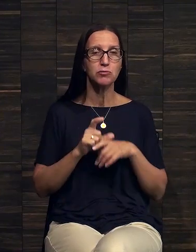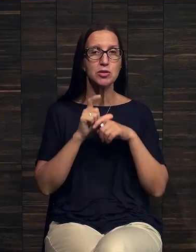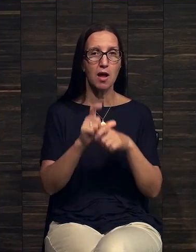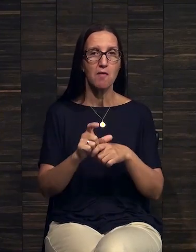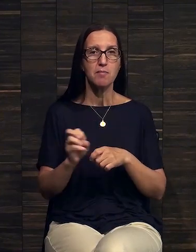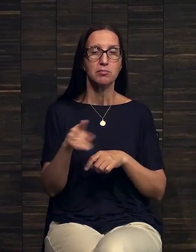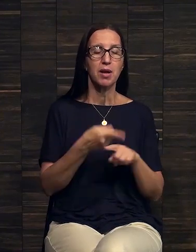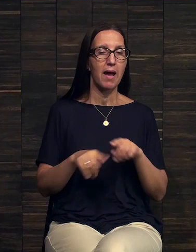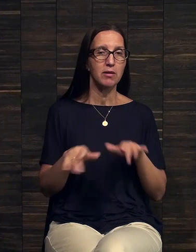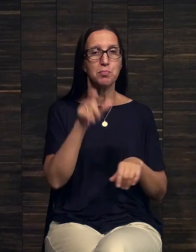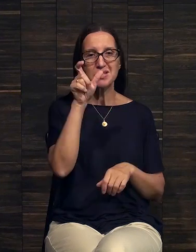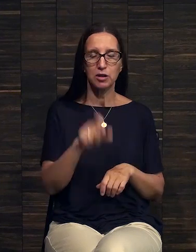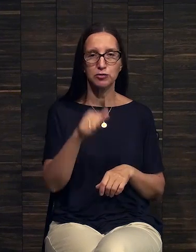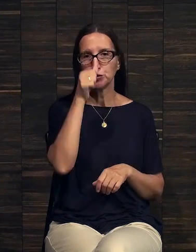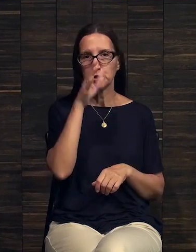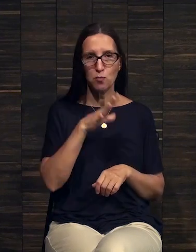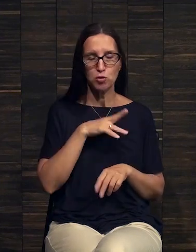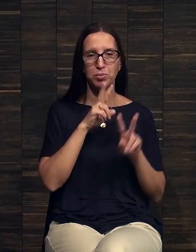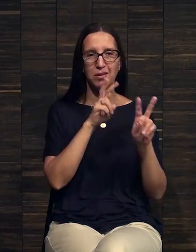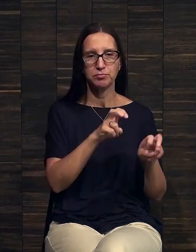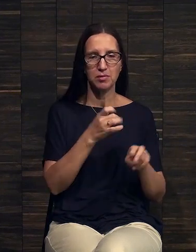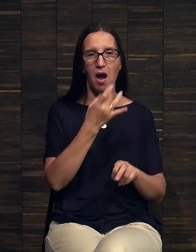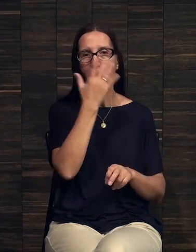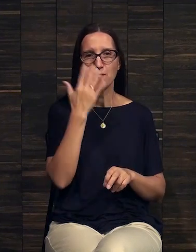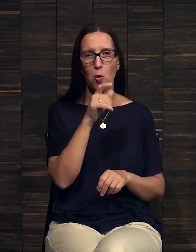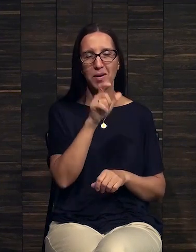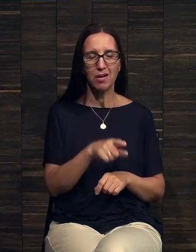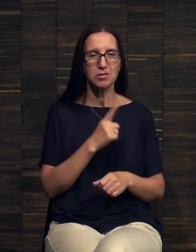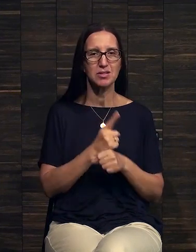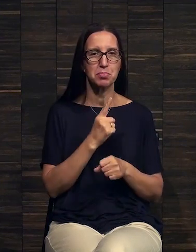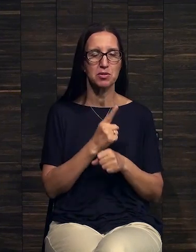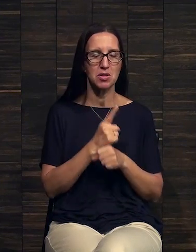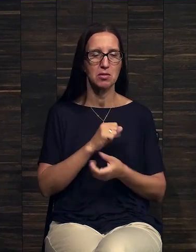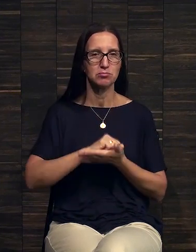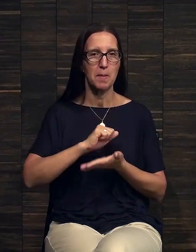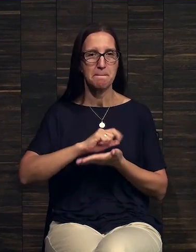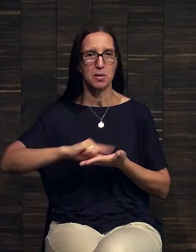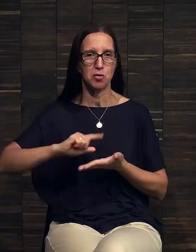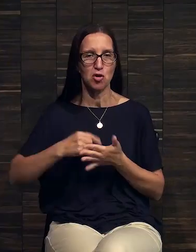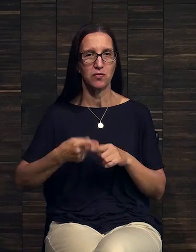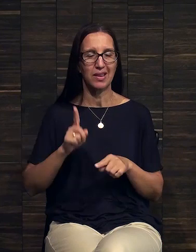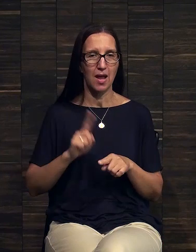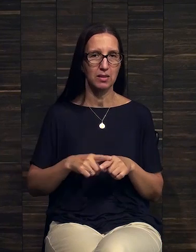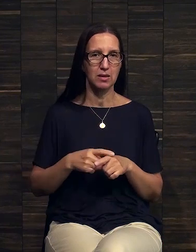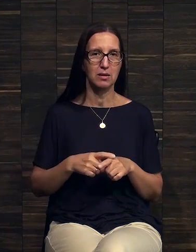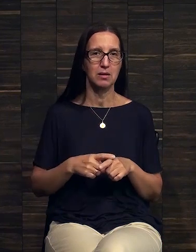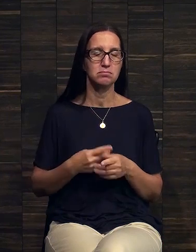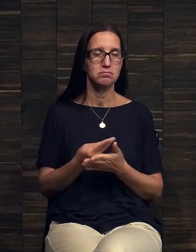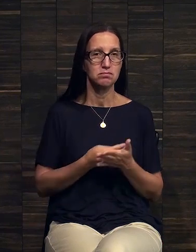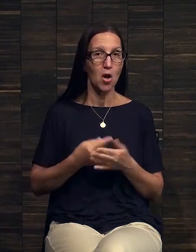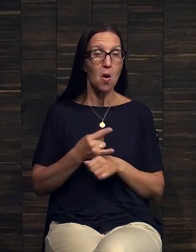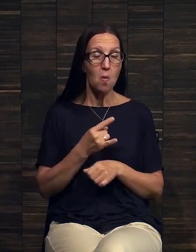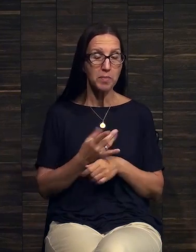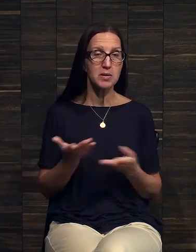but unfortunately, this character cannot be Afro-American. They prohibited to reprint